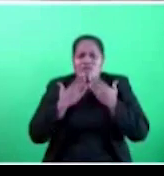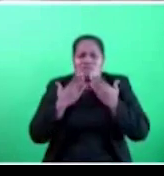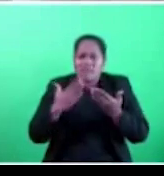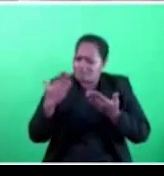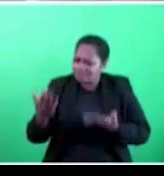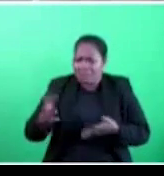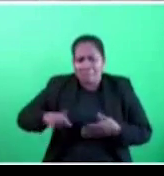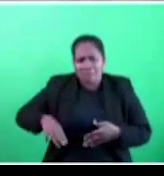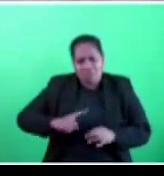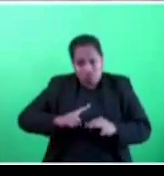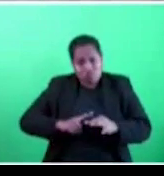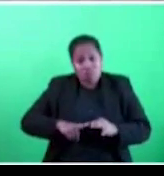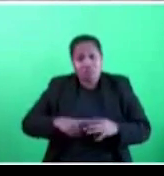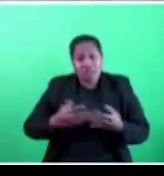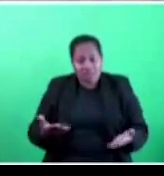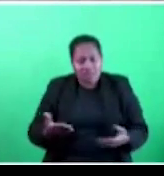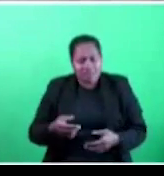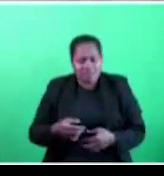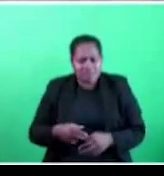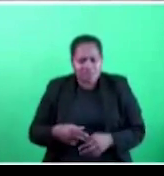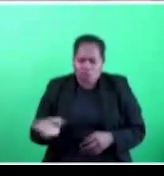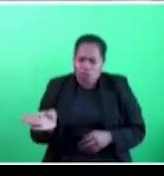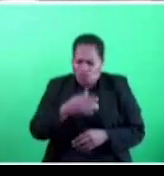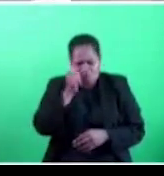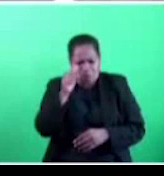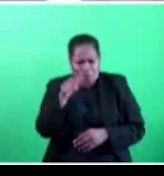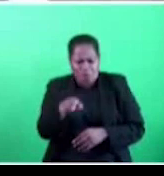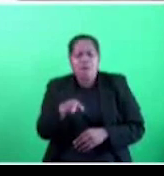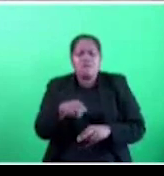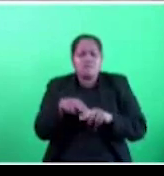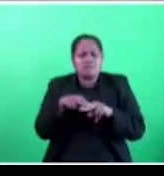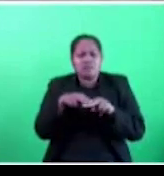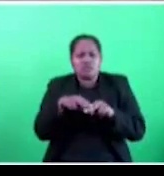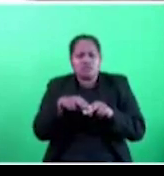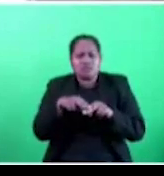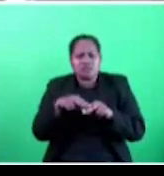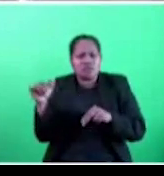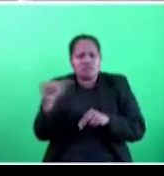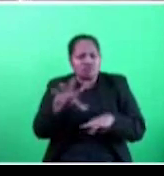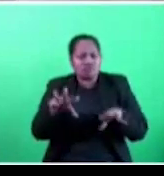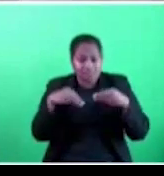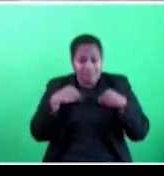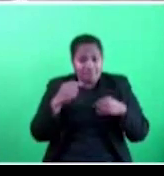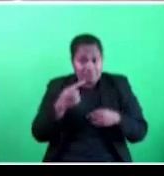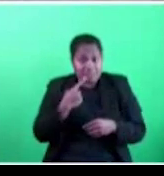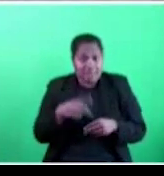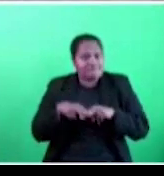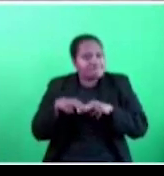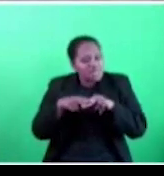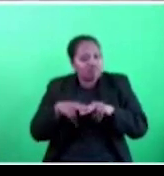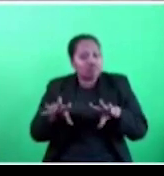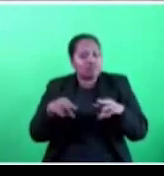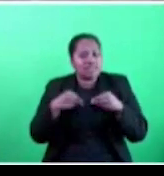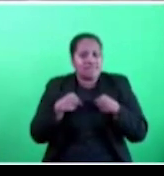question. As we're all aware, Mr. Speaker, sir, Fiji Airways received, and I would say Fiji received, Mr. Speaker, sir, and inducted the